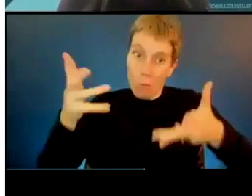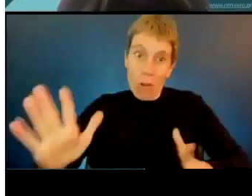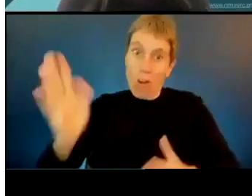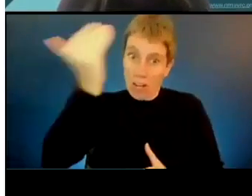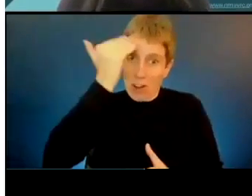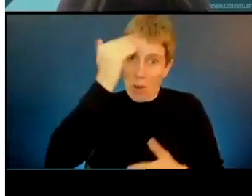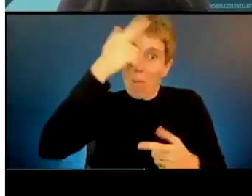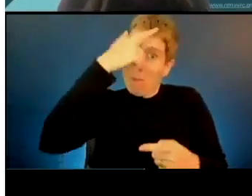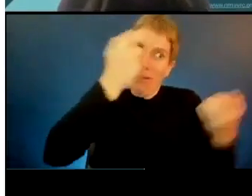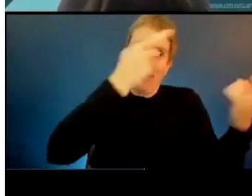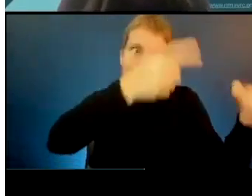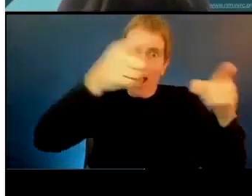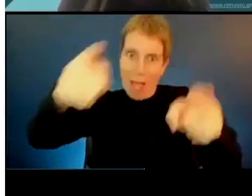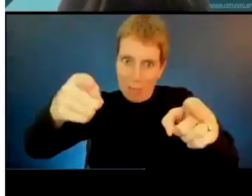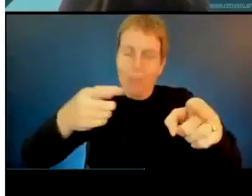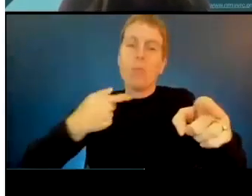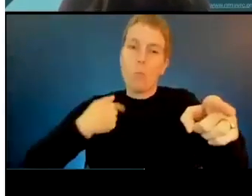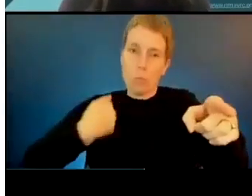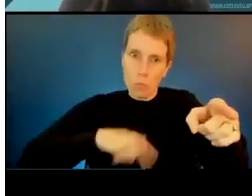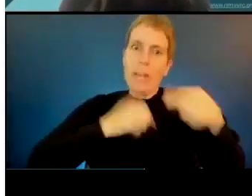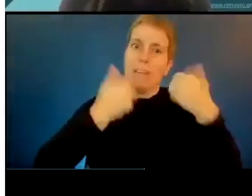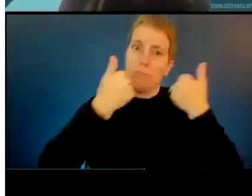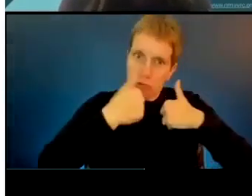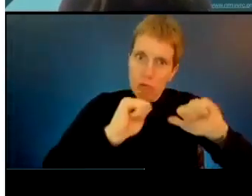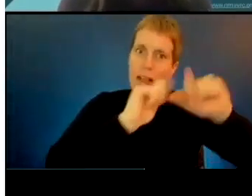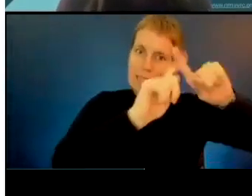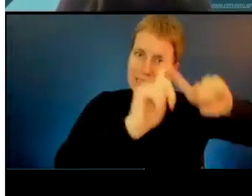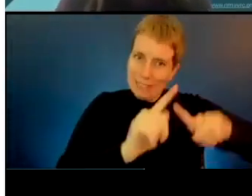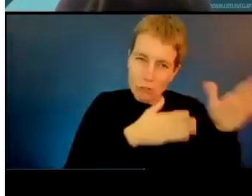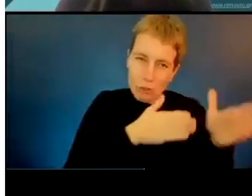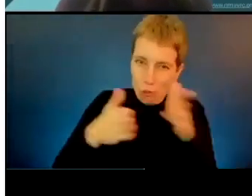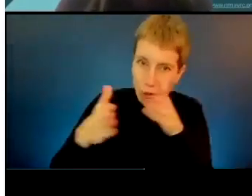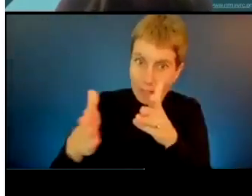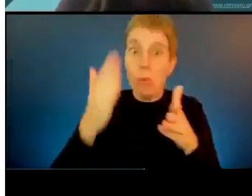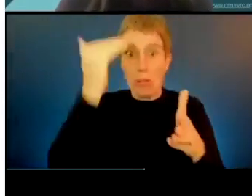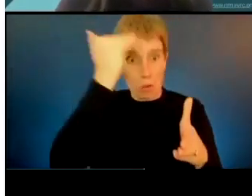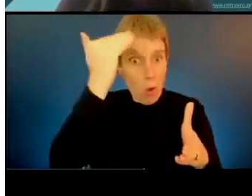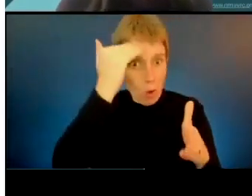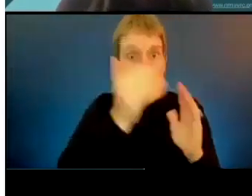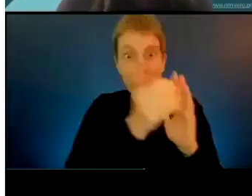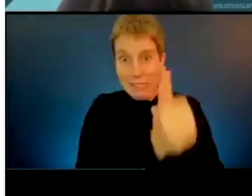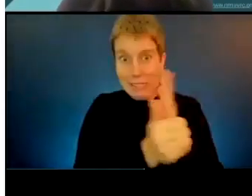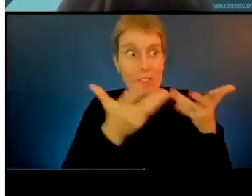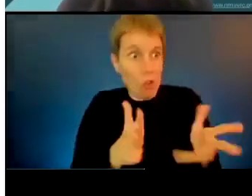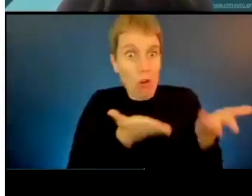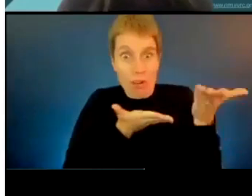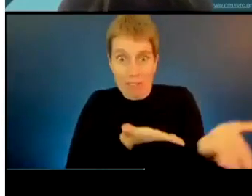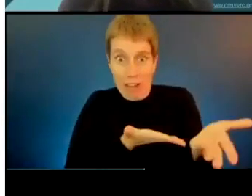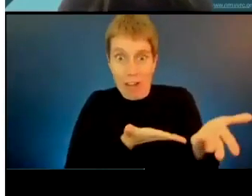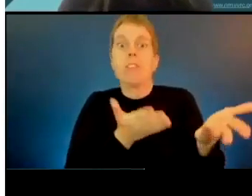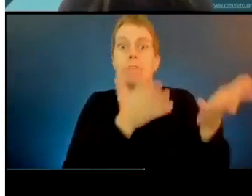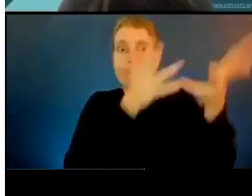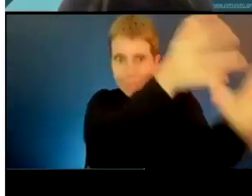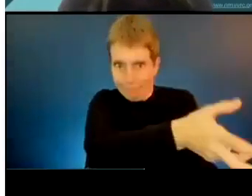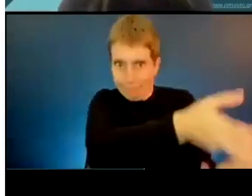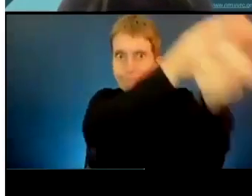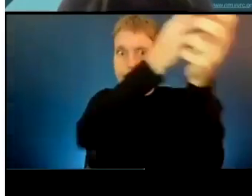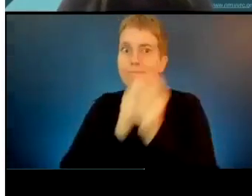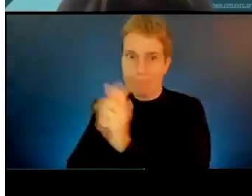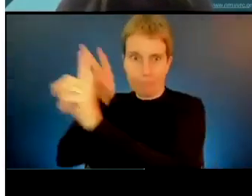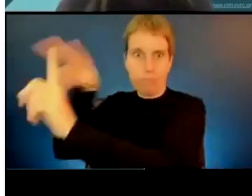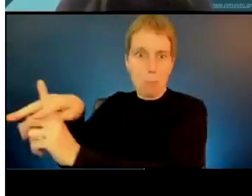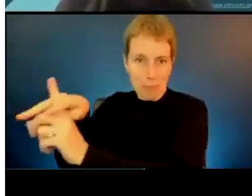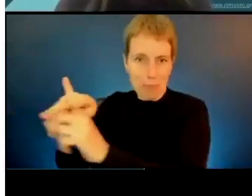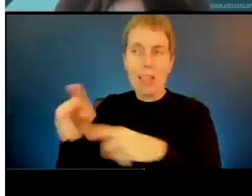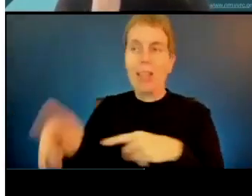and some great tools out there. So having those, but then also knowing that, they do need to be tailored somewhat. And it doesn't